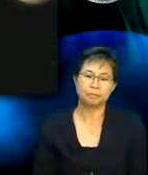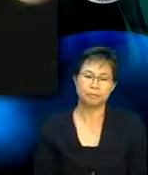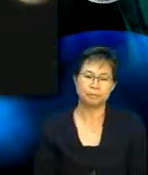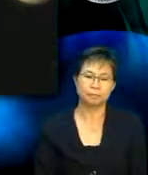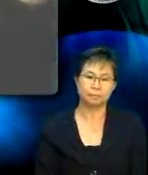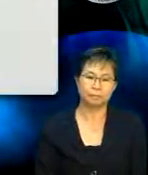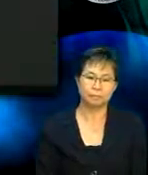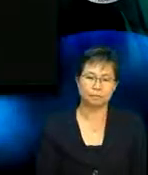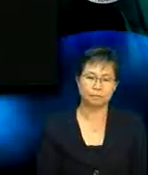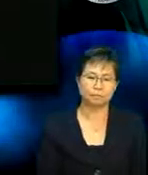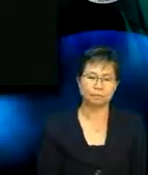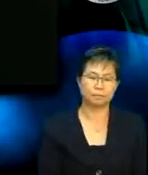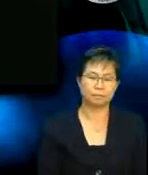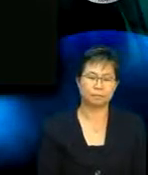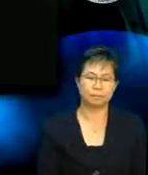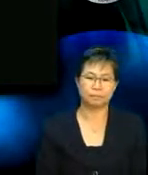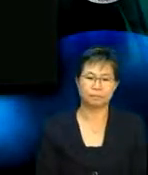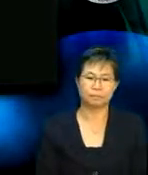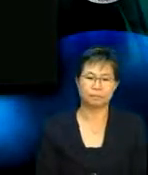mining.